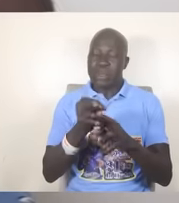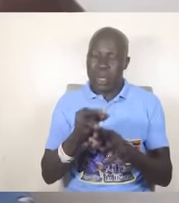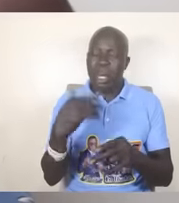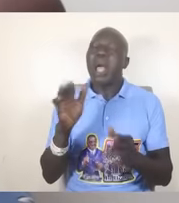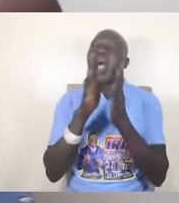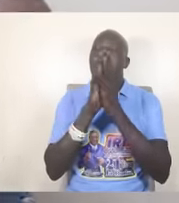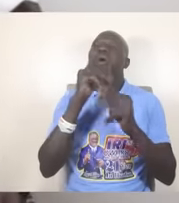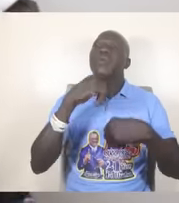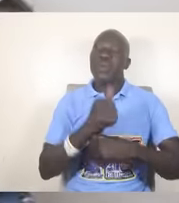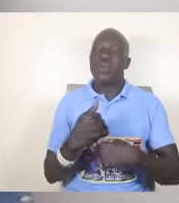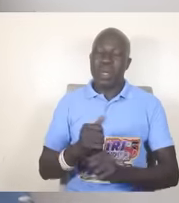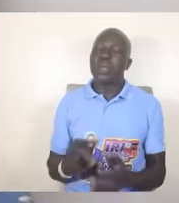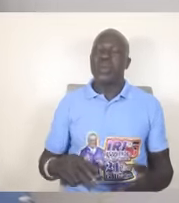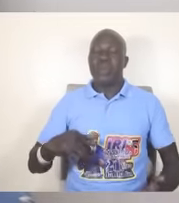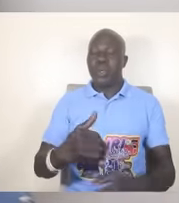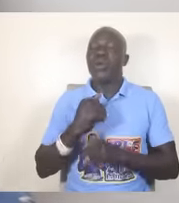answered. Prayer that